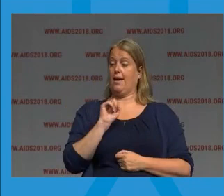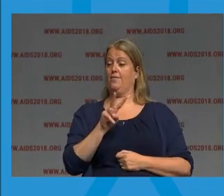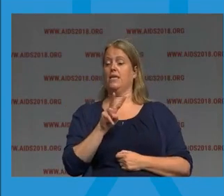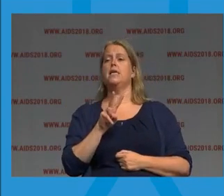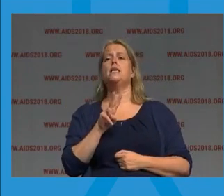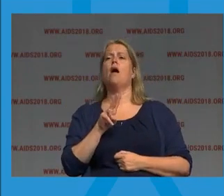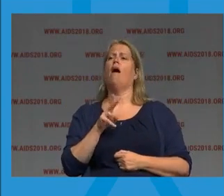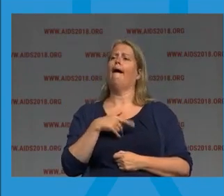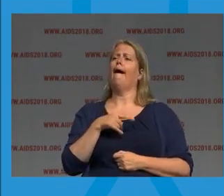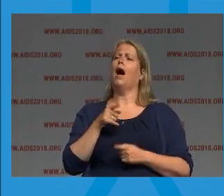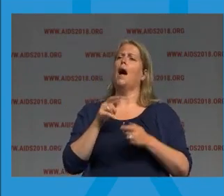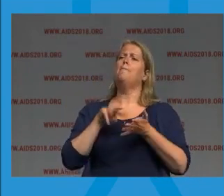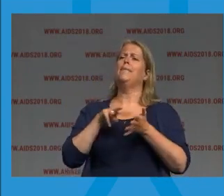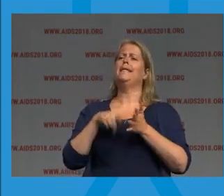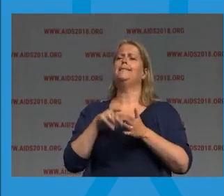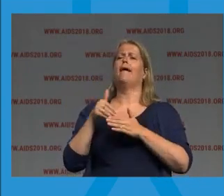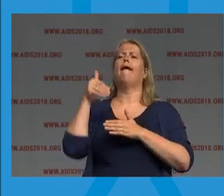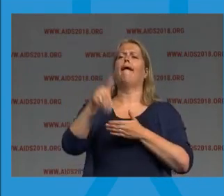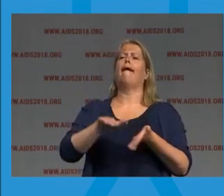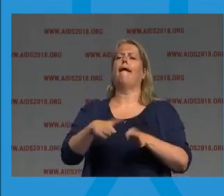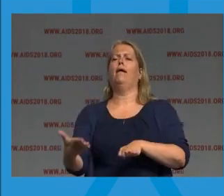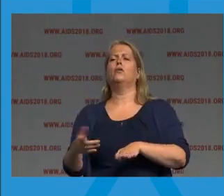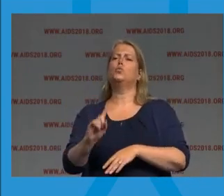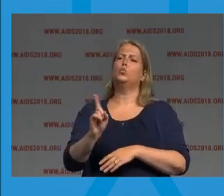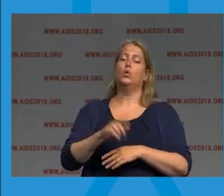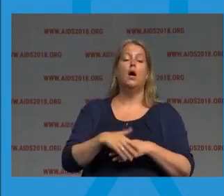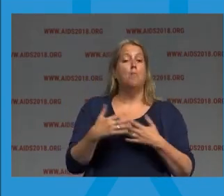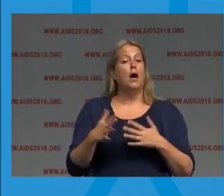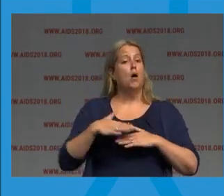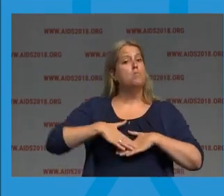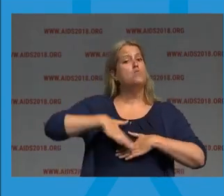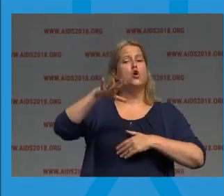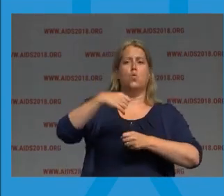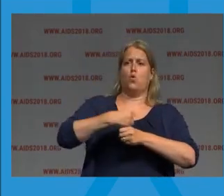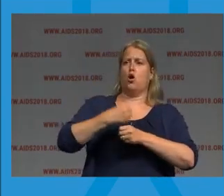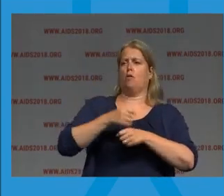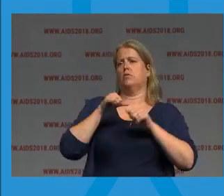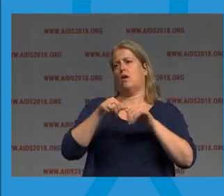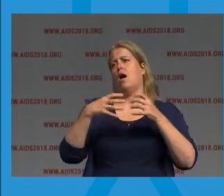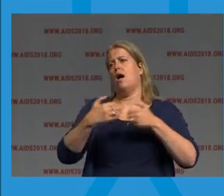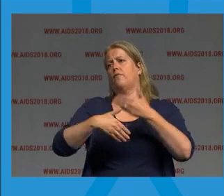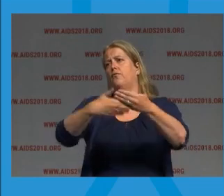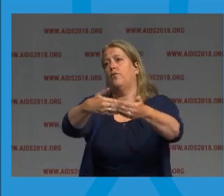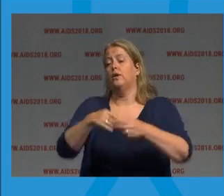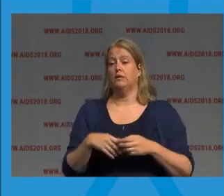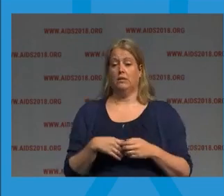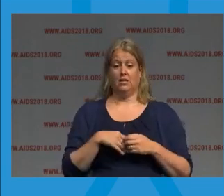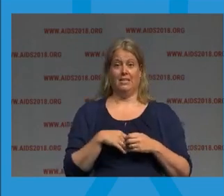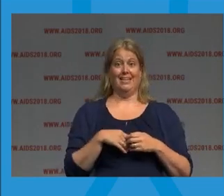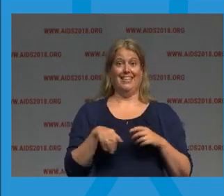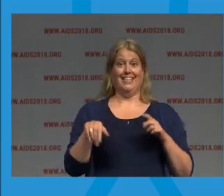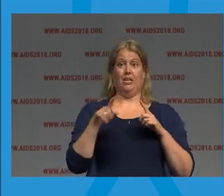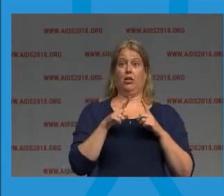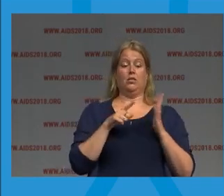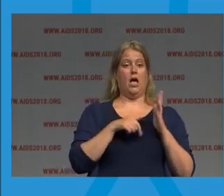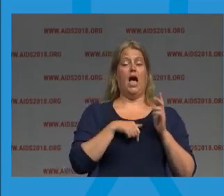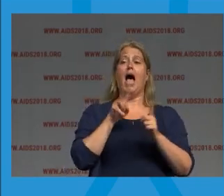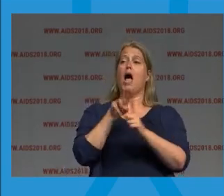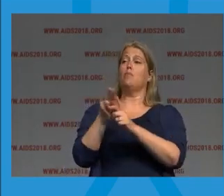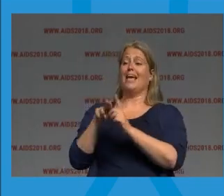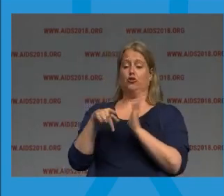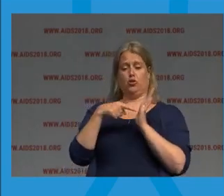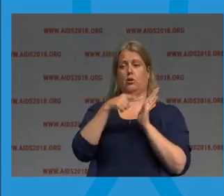a death threat. But more still needs to be done, because the application of this law irrationally is still